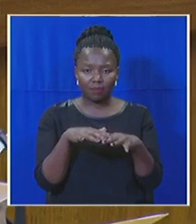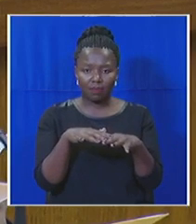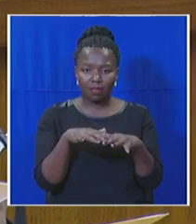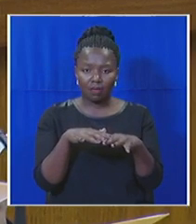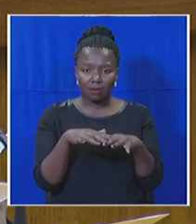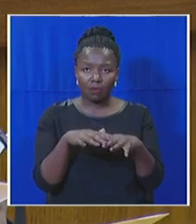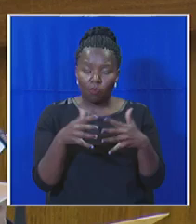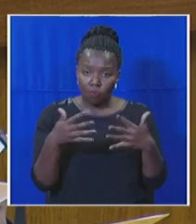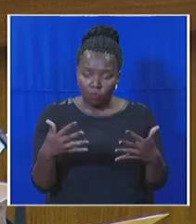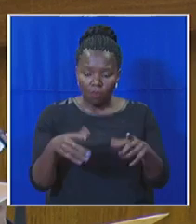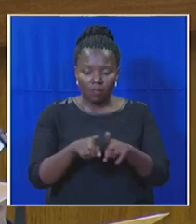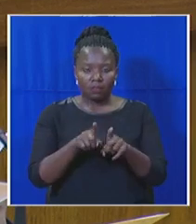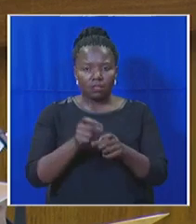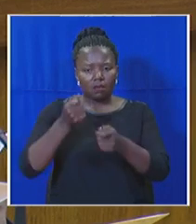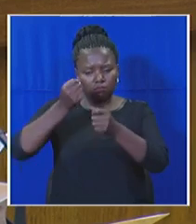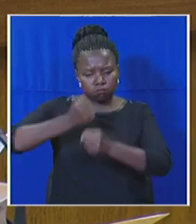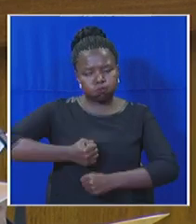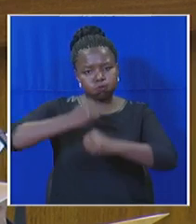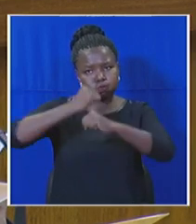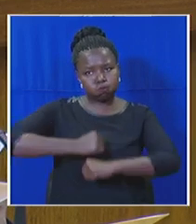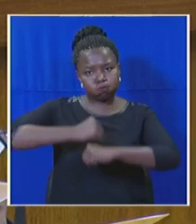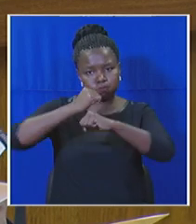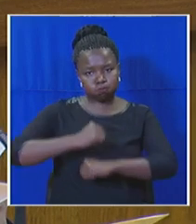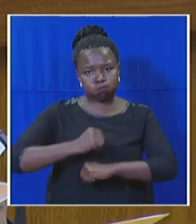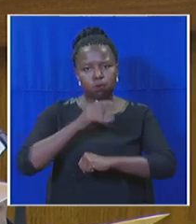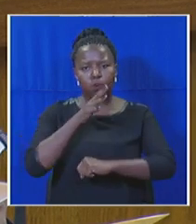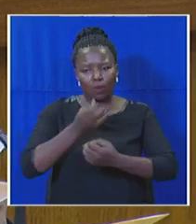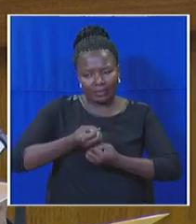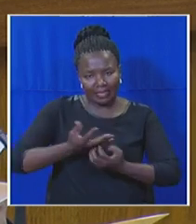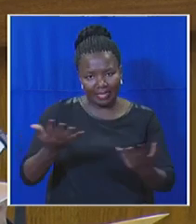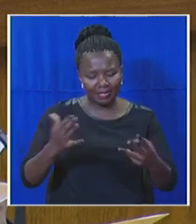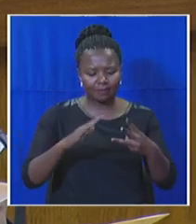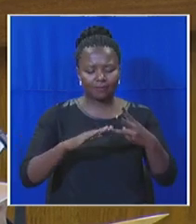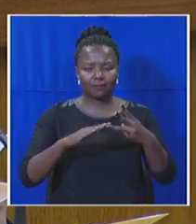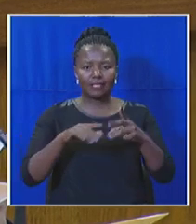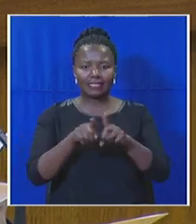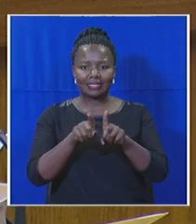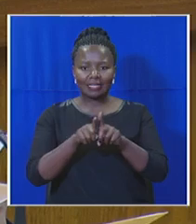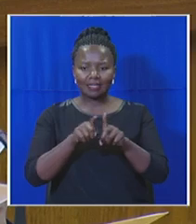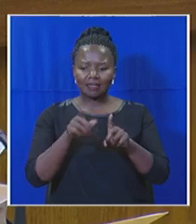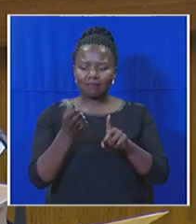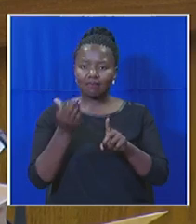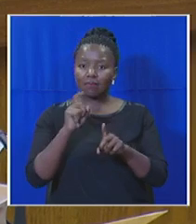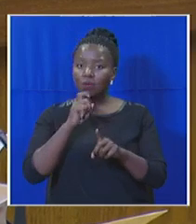areas, borehole drilling, and rehabilitation, water